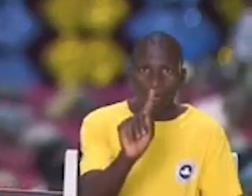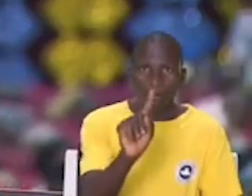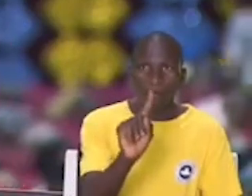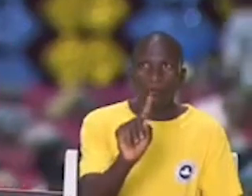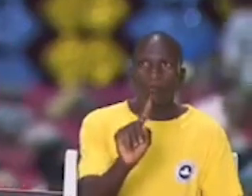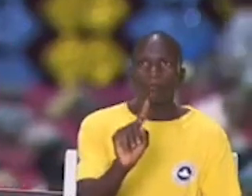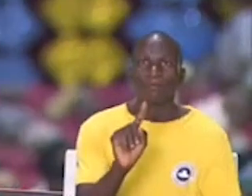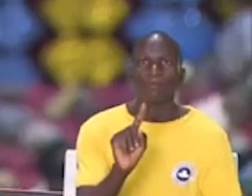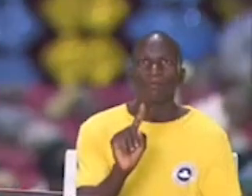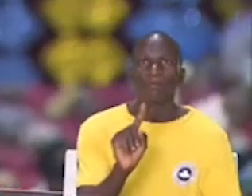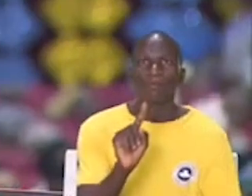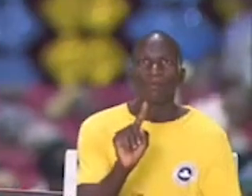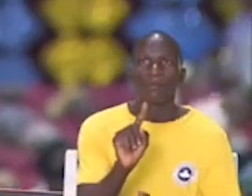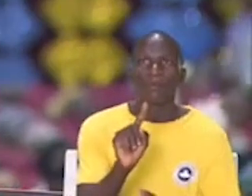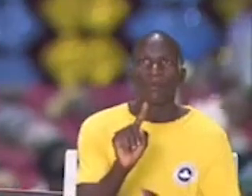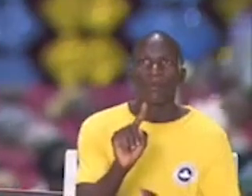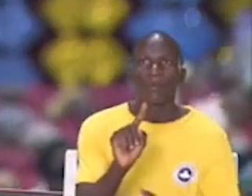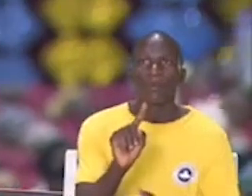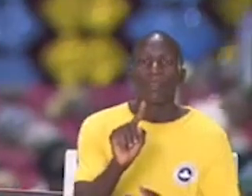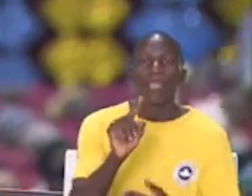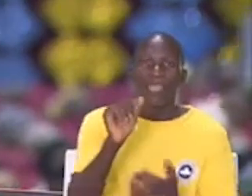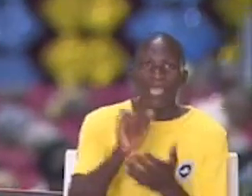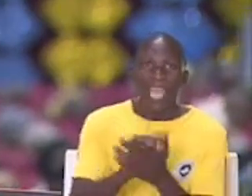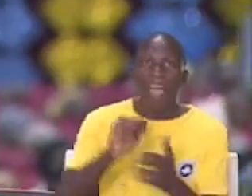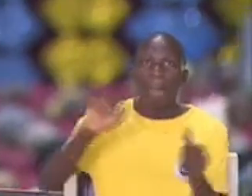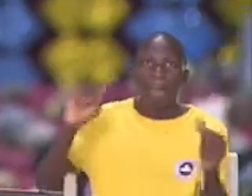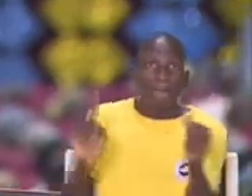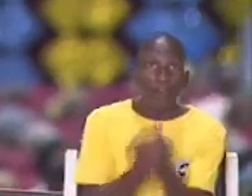told that first of all,